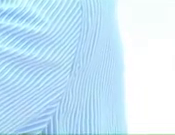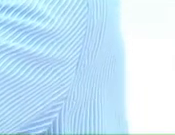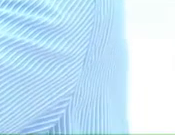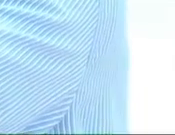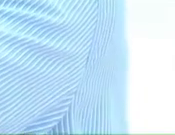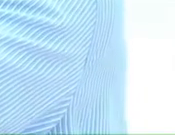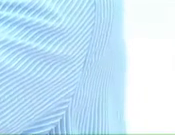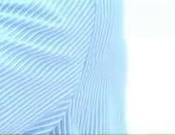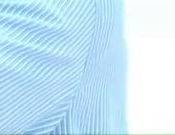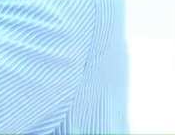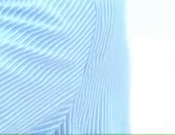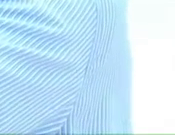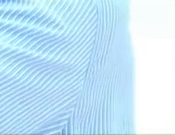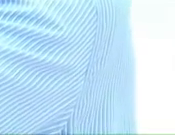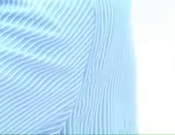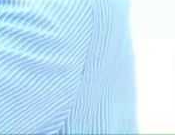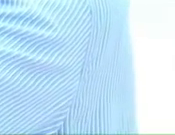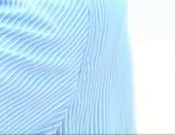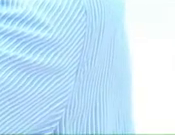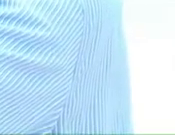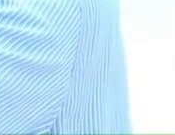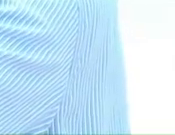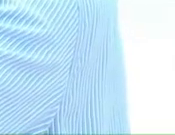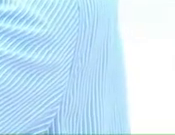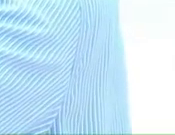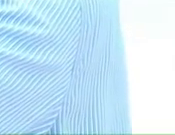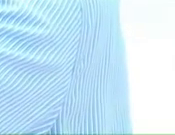The Lord said there is someone here